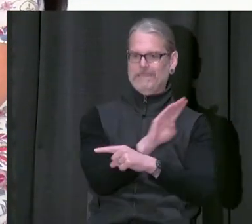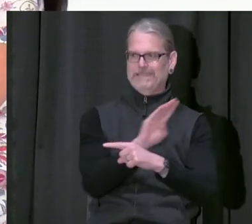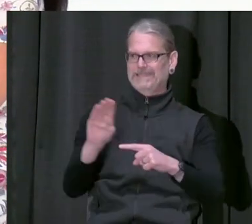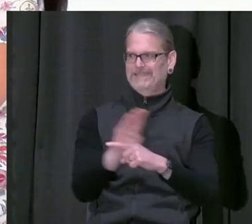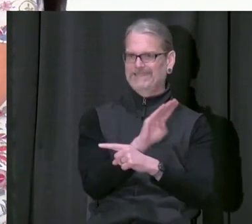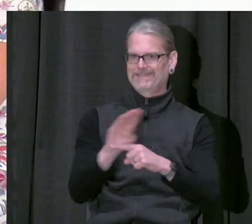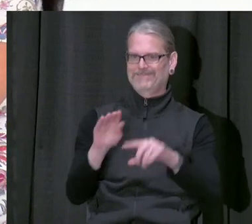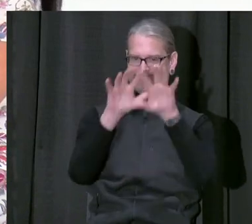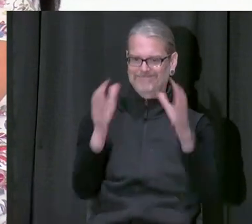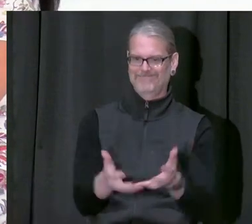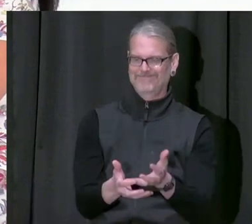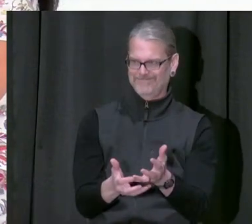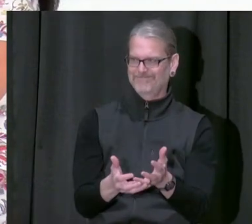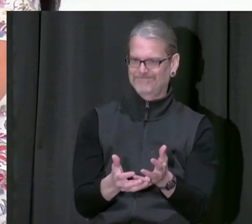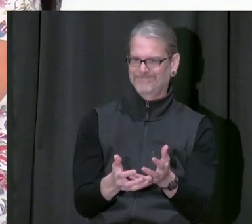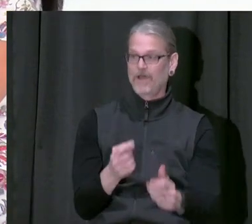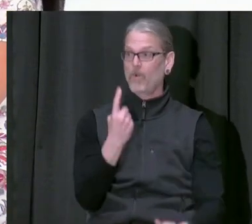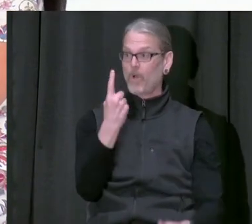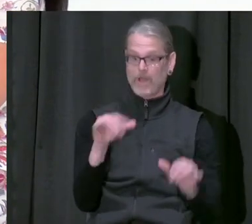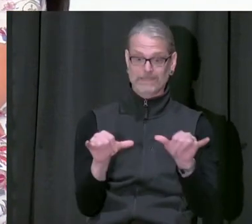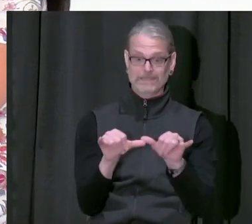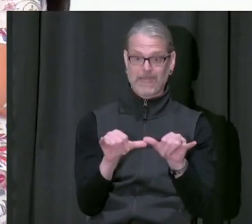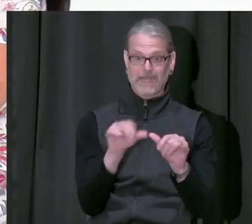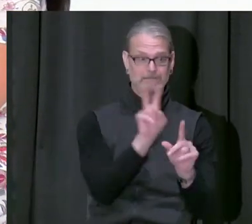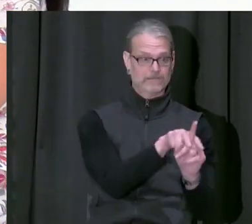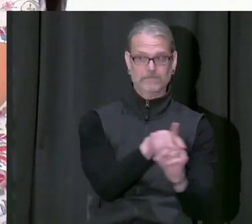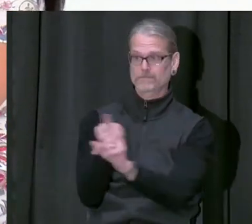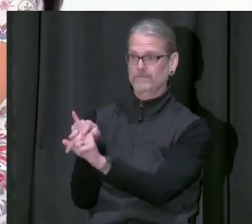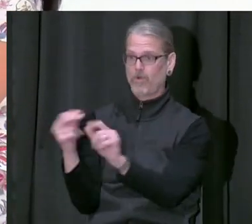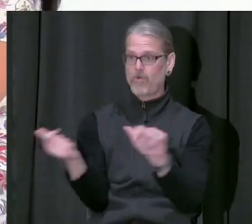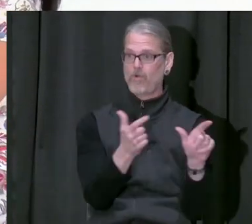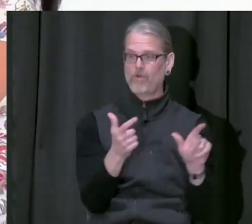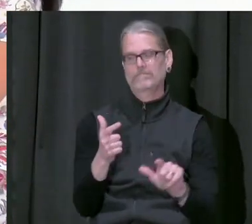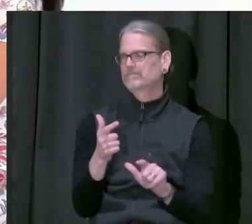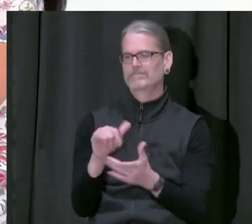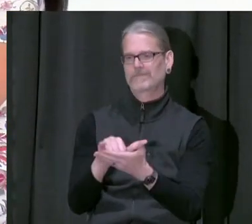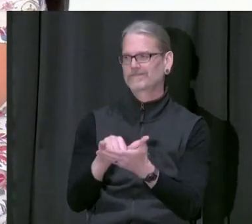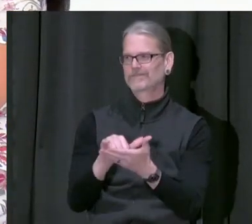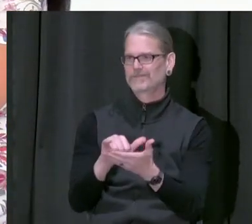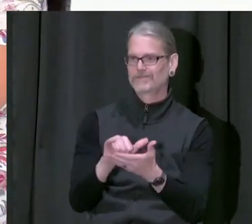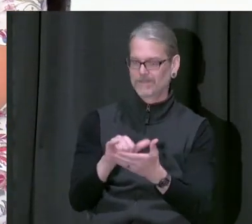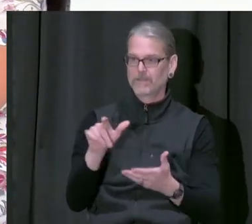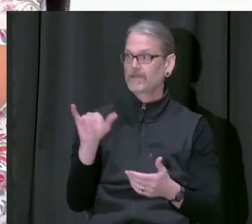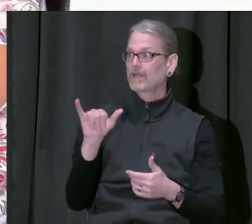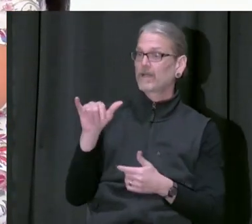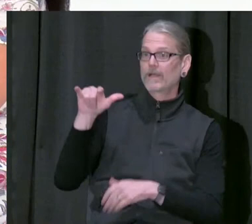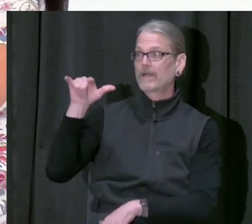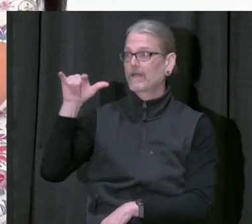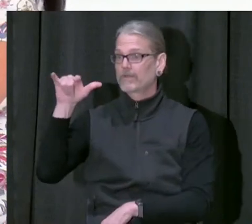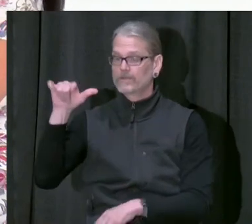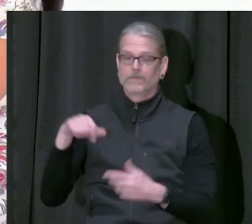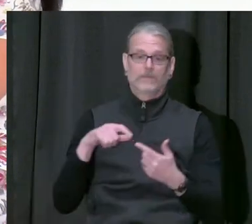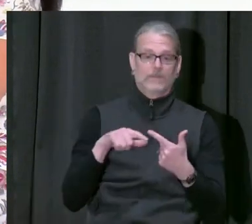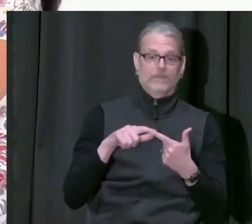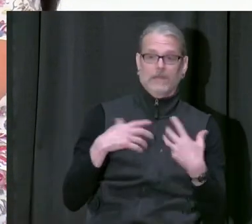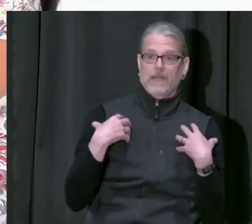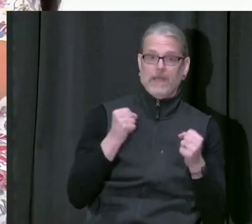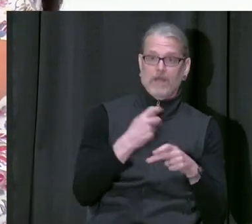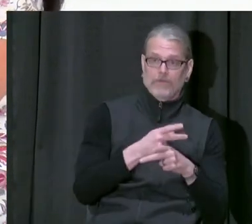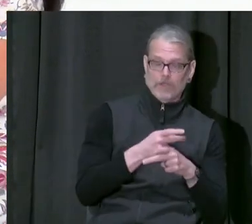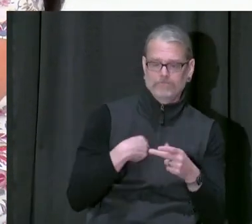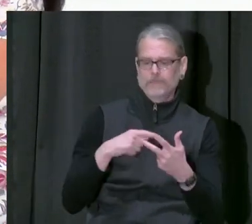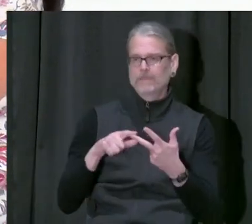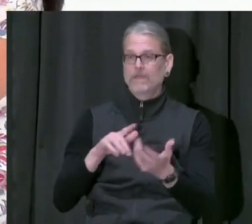one size will not fit all. You can be in an airline industry, you're in healthcare industry, you're a